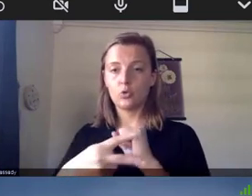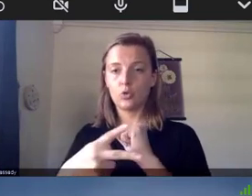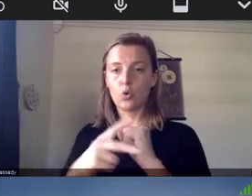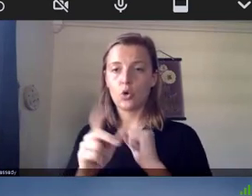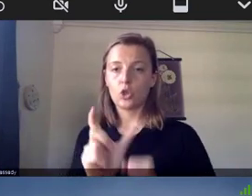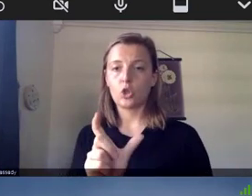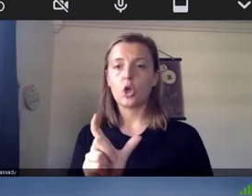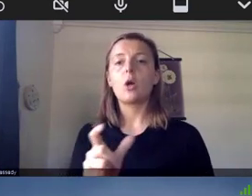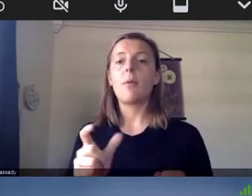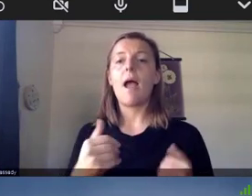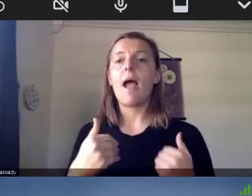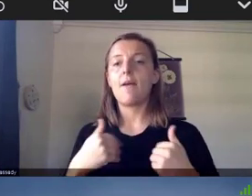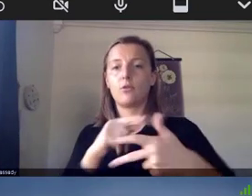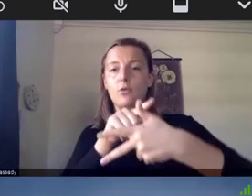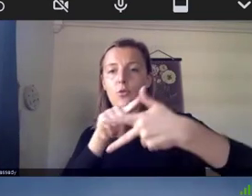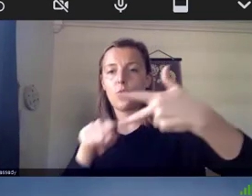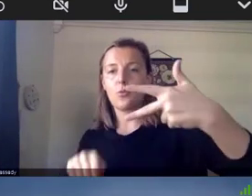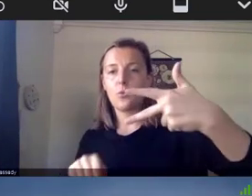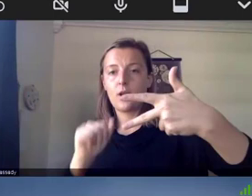option.